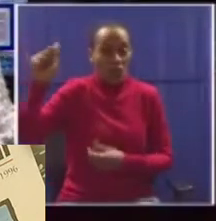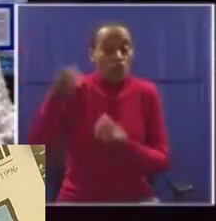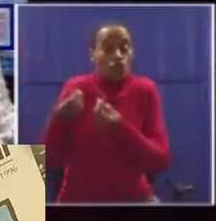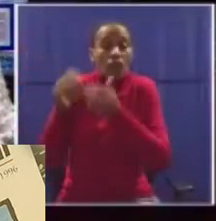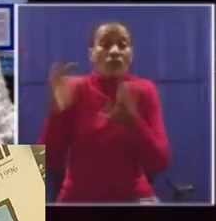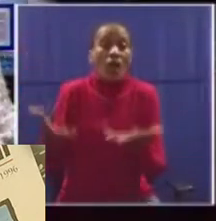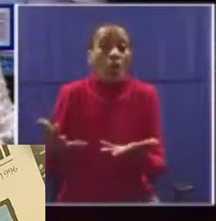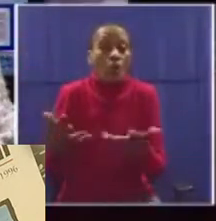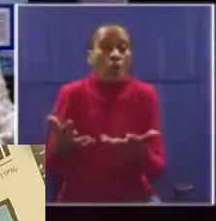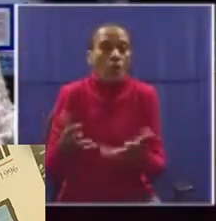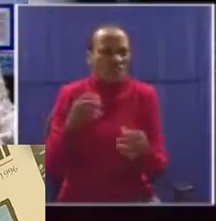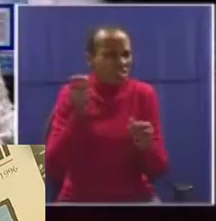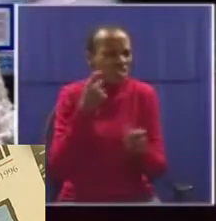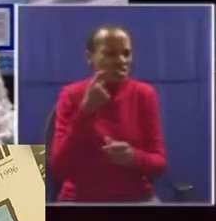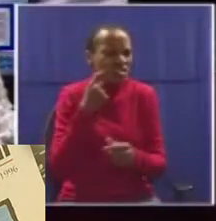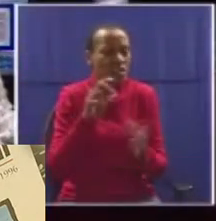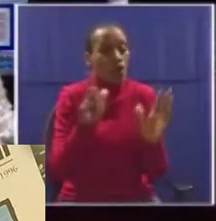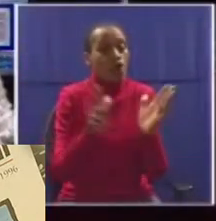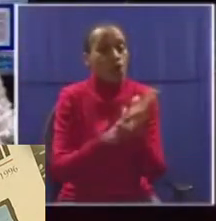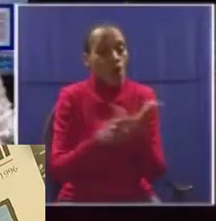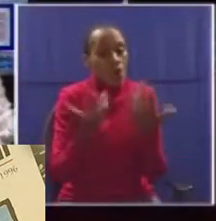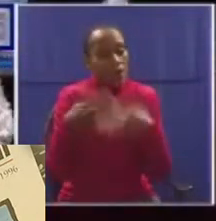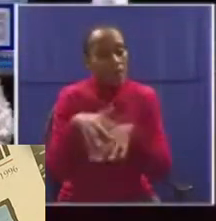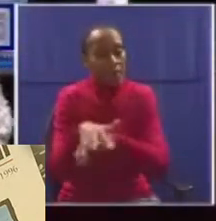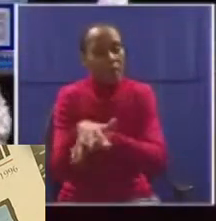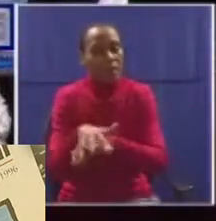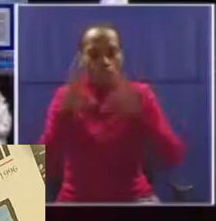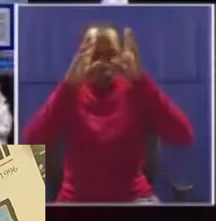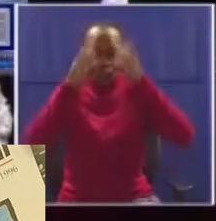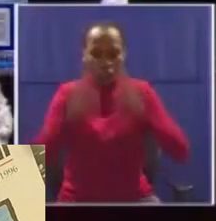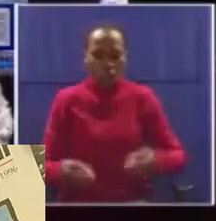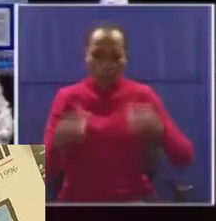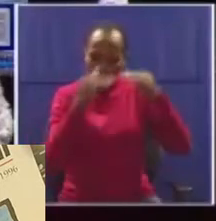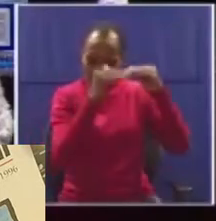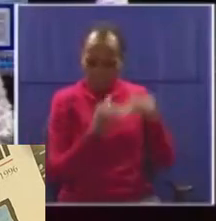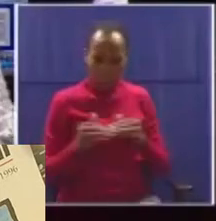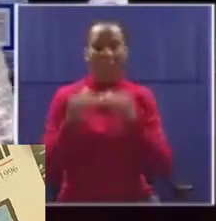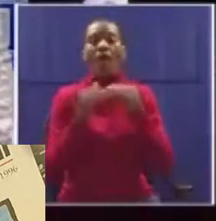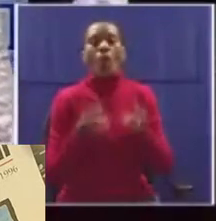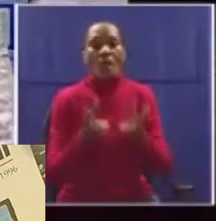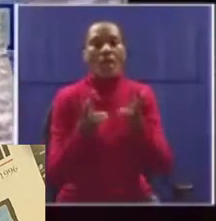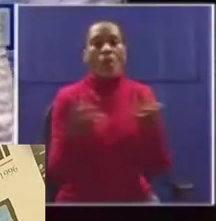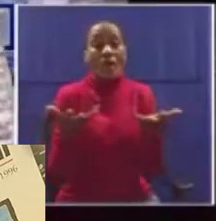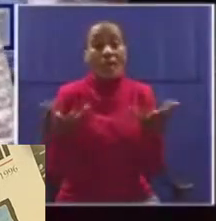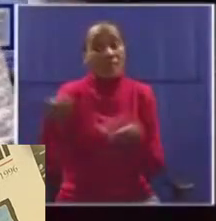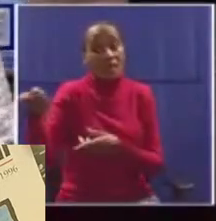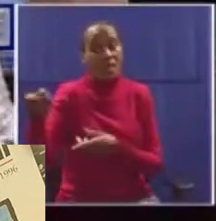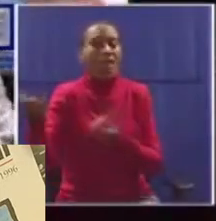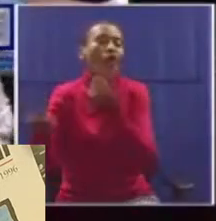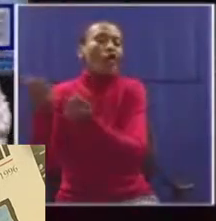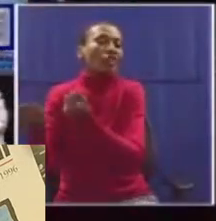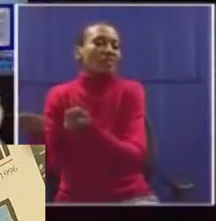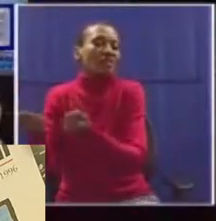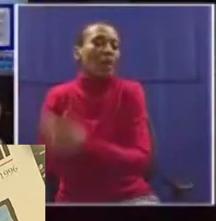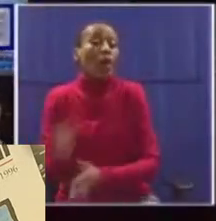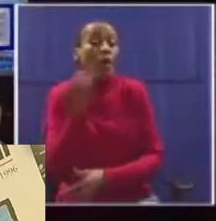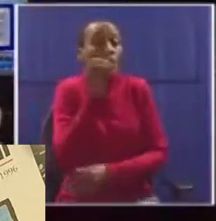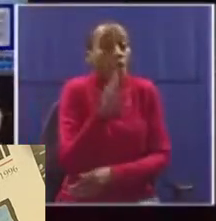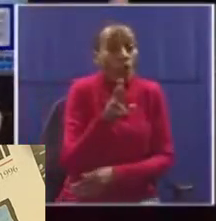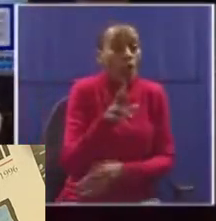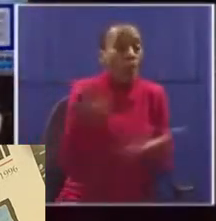resolved by the application of law decided in the fair public hearing before a court or where